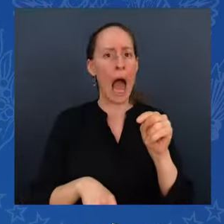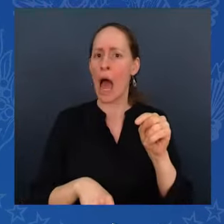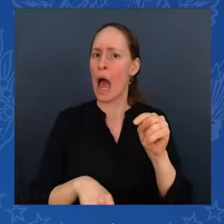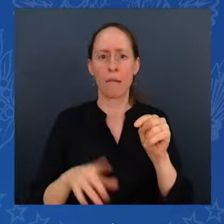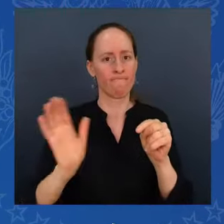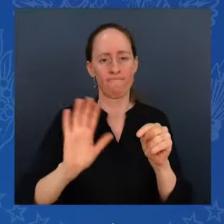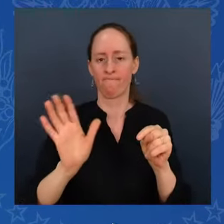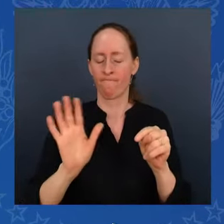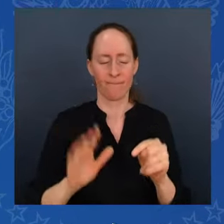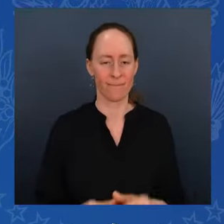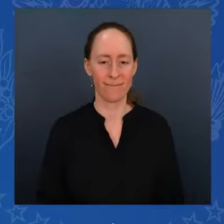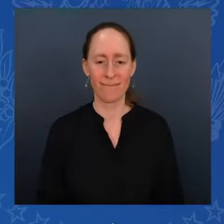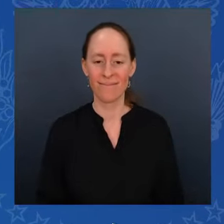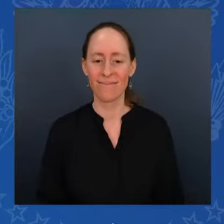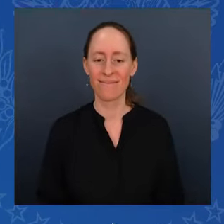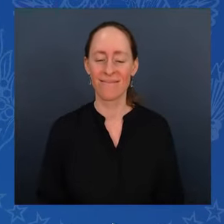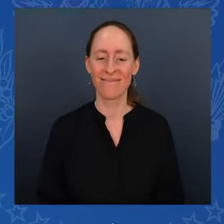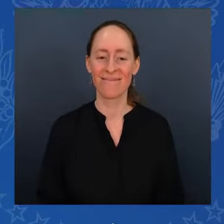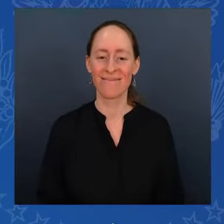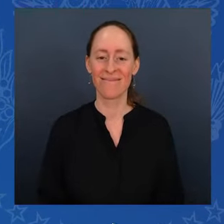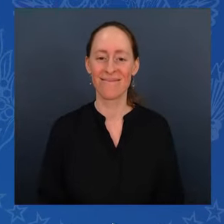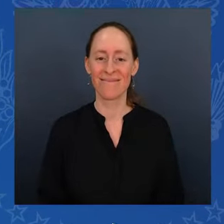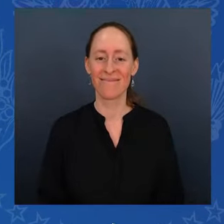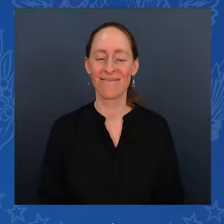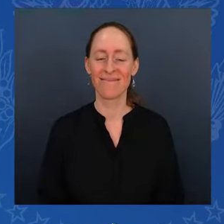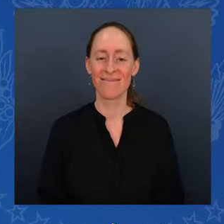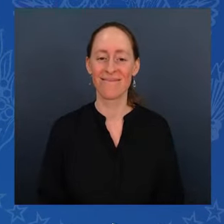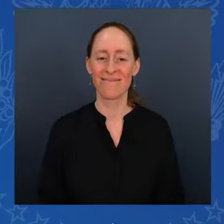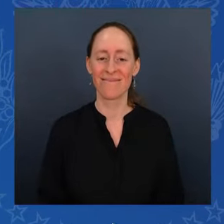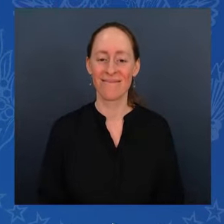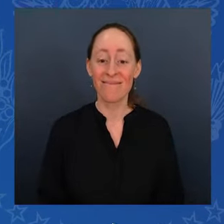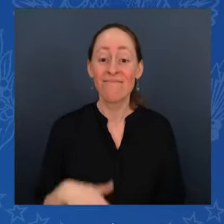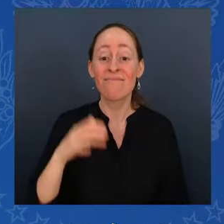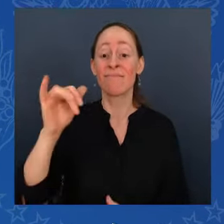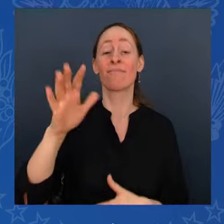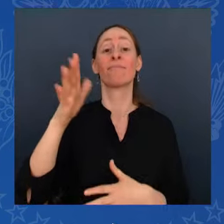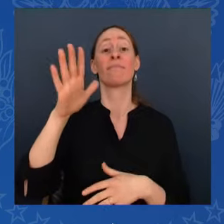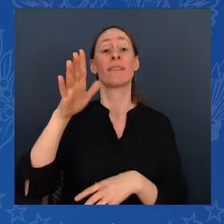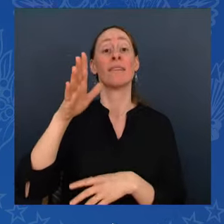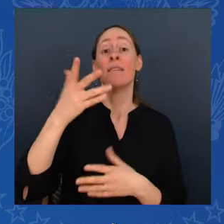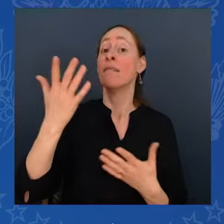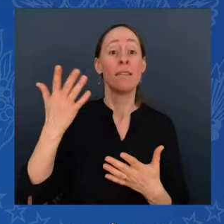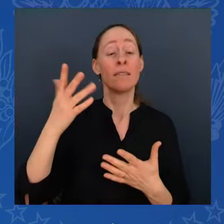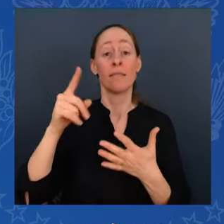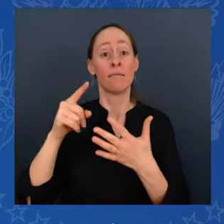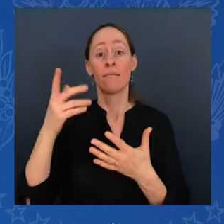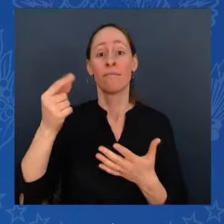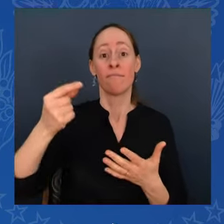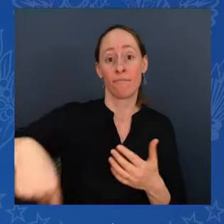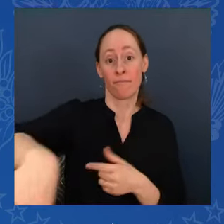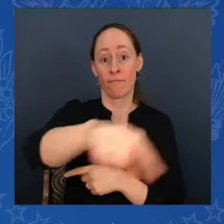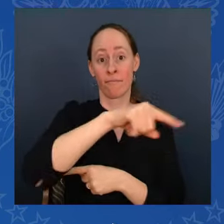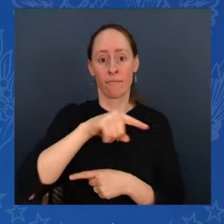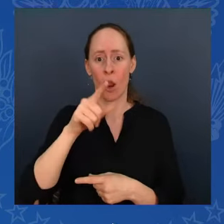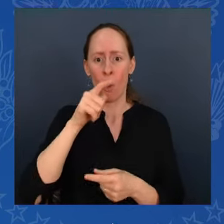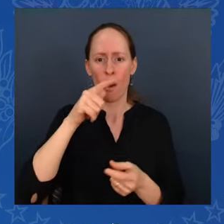And for low- and middle-class families enrolled in my SAVE program, we'll cancel all of your interest, all of your